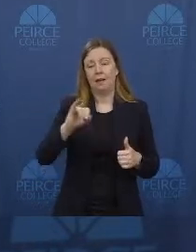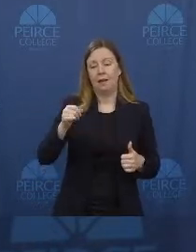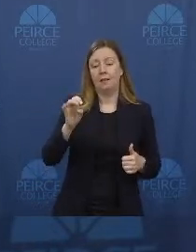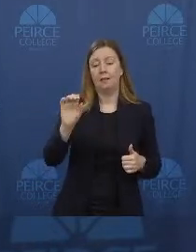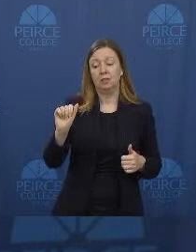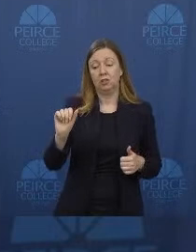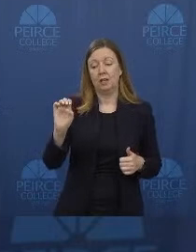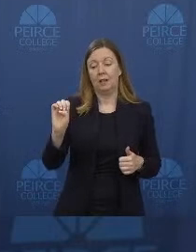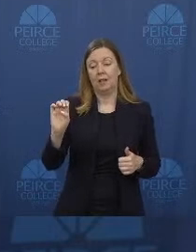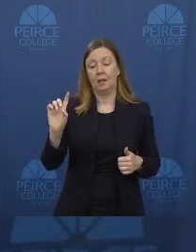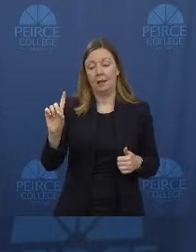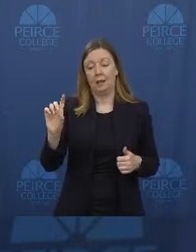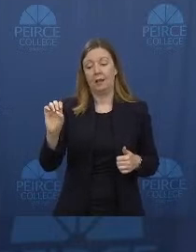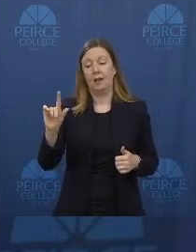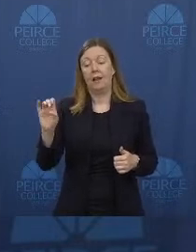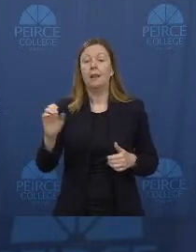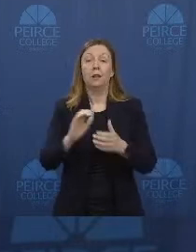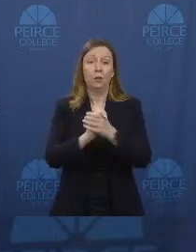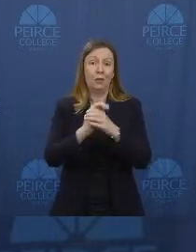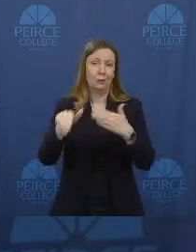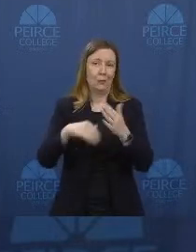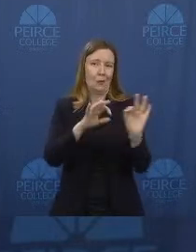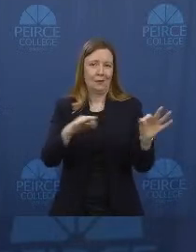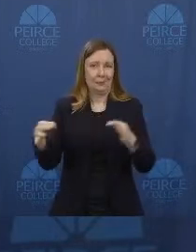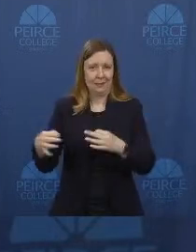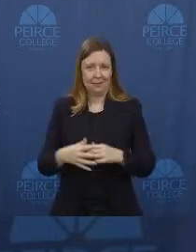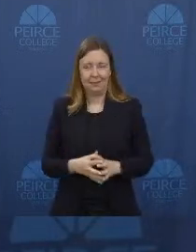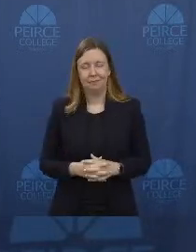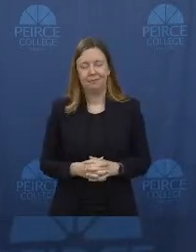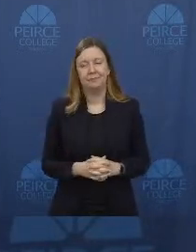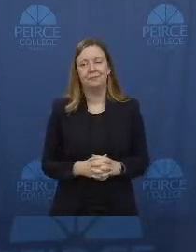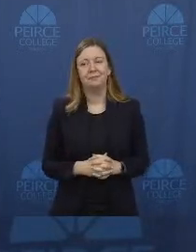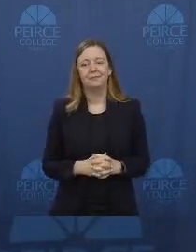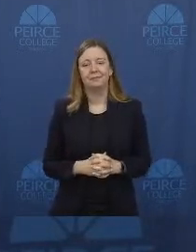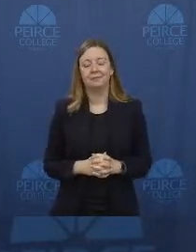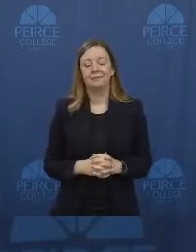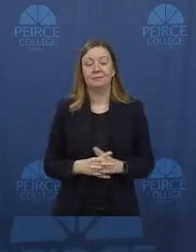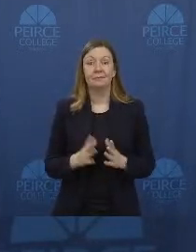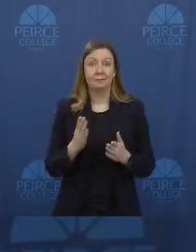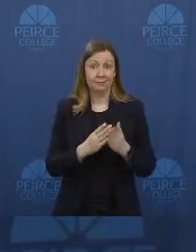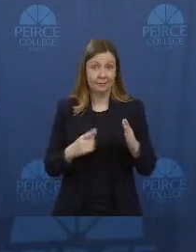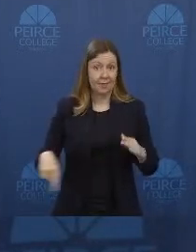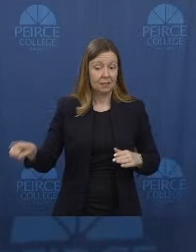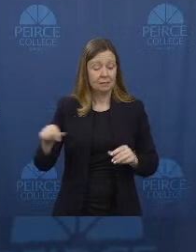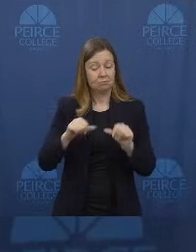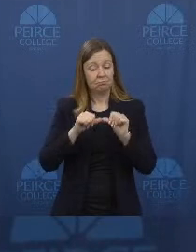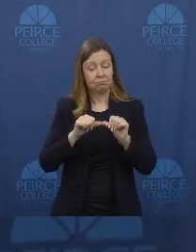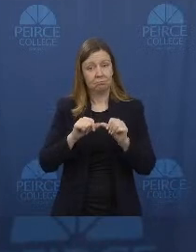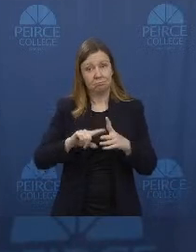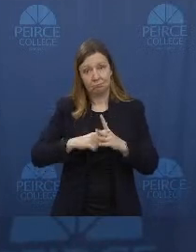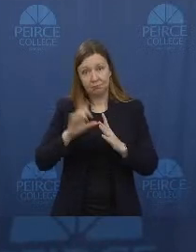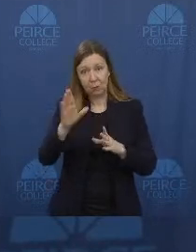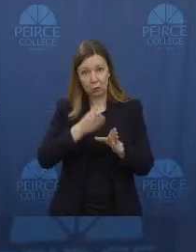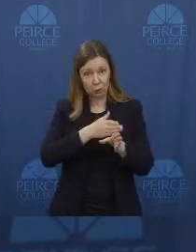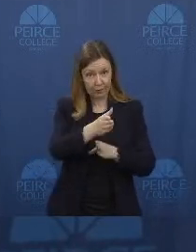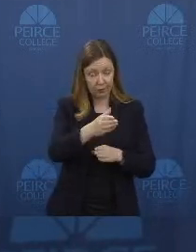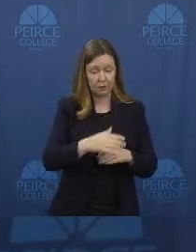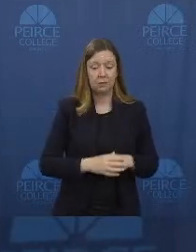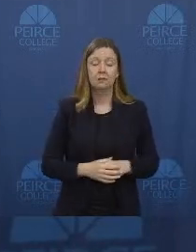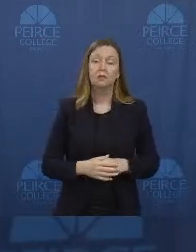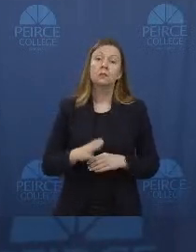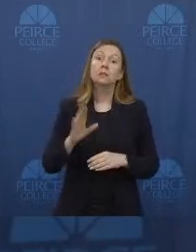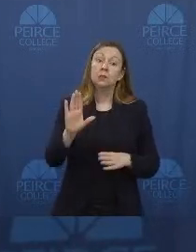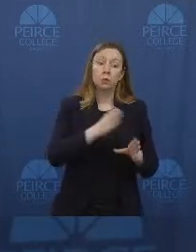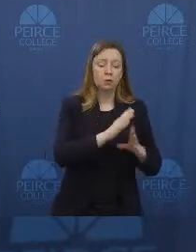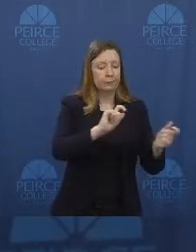Edeline. Congratulations to all the families. Some of you are beginning your careers, some are changing